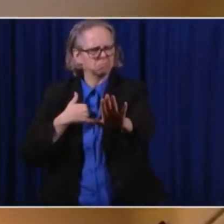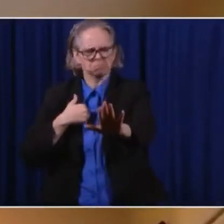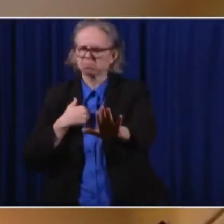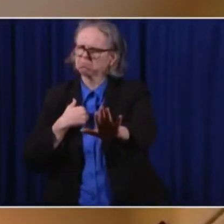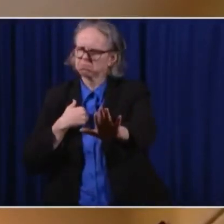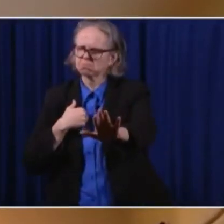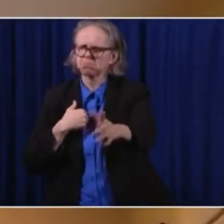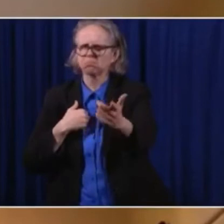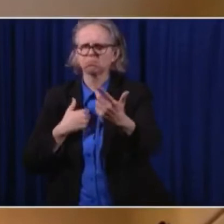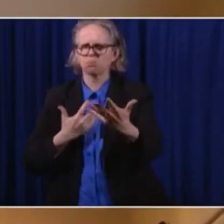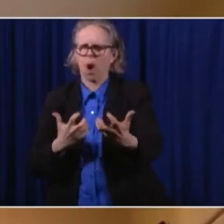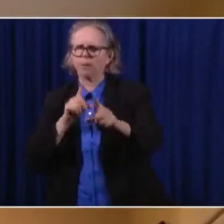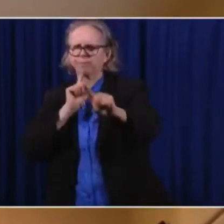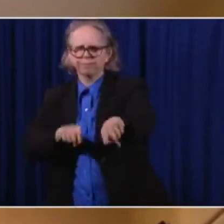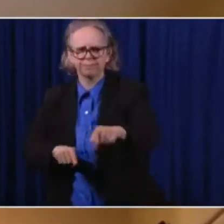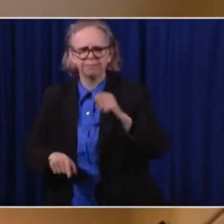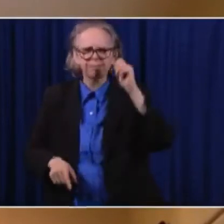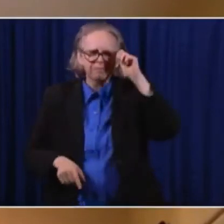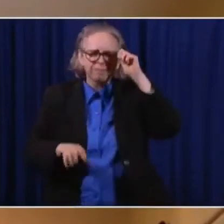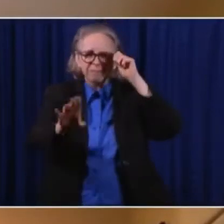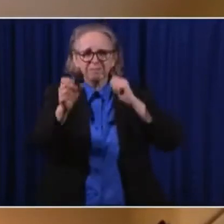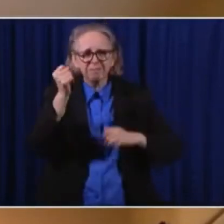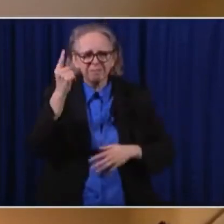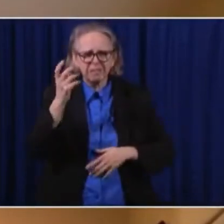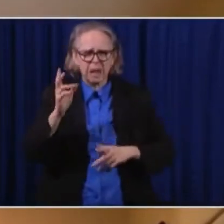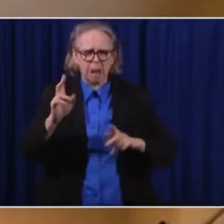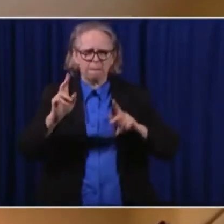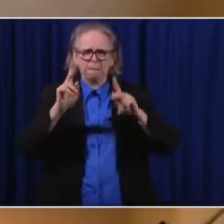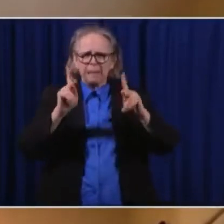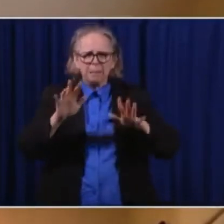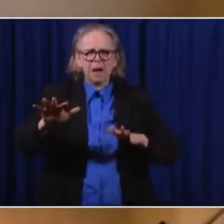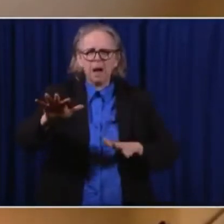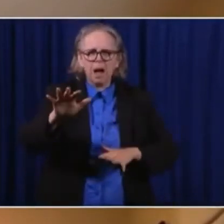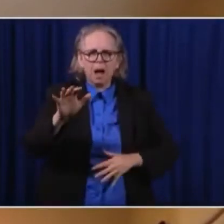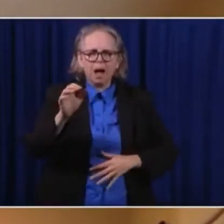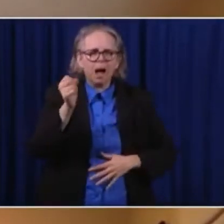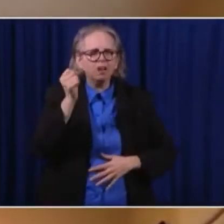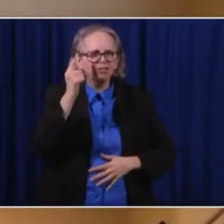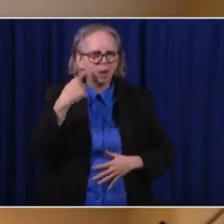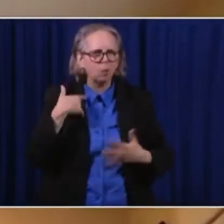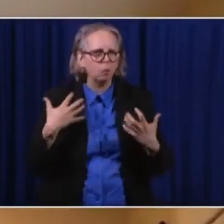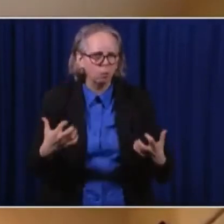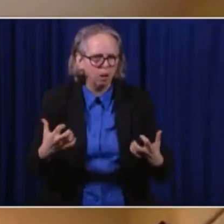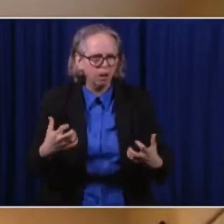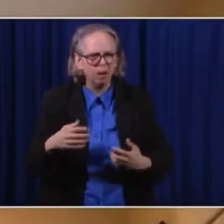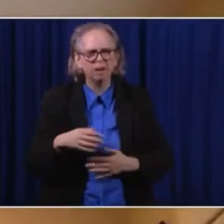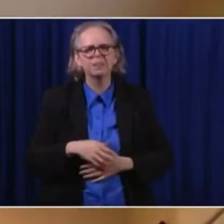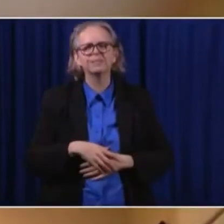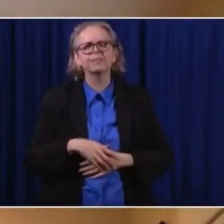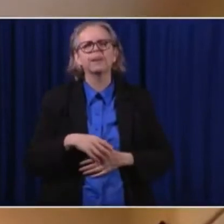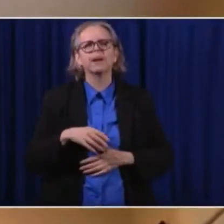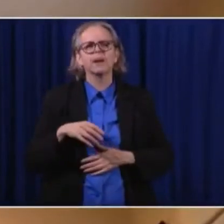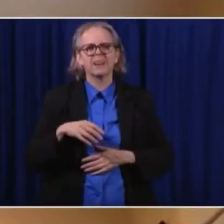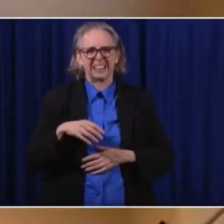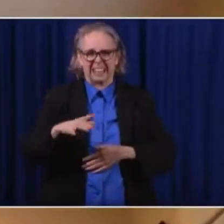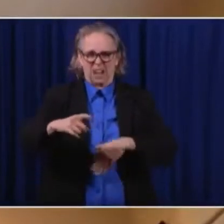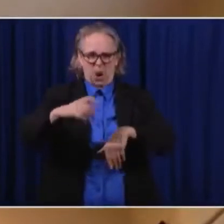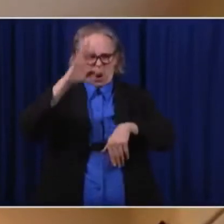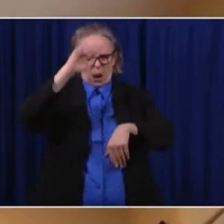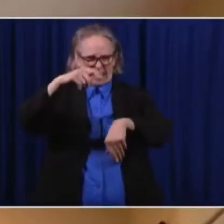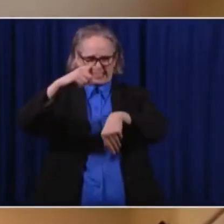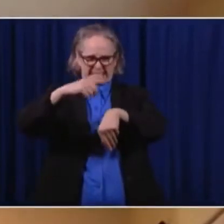to gather is just what you're pointing to, that this is a ship that won't turn around quickly, but we should be able